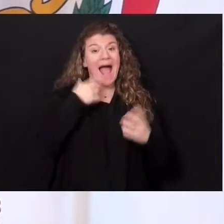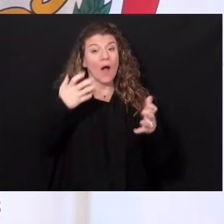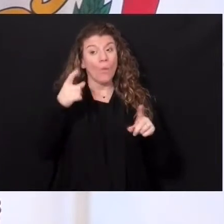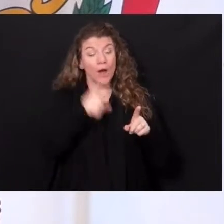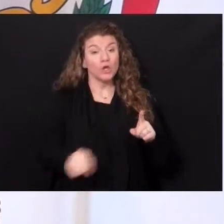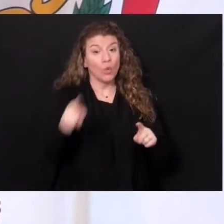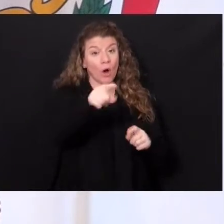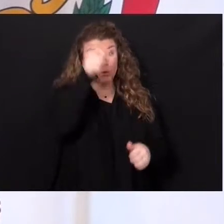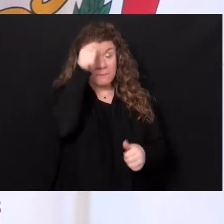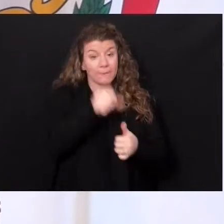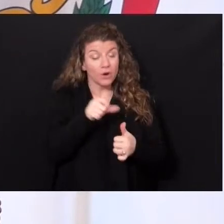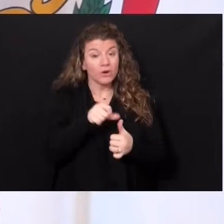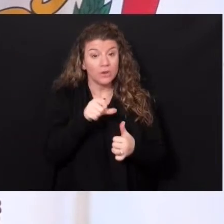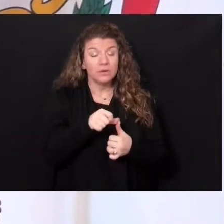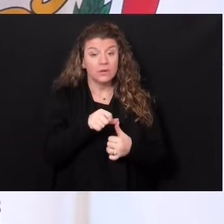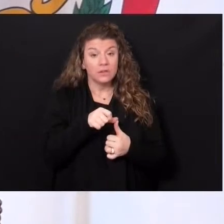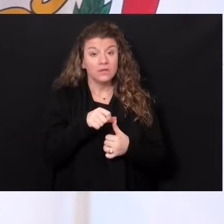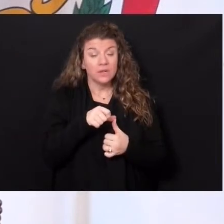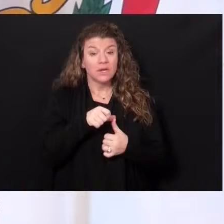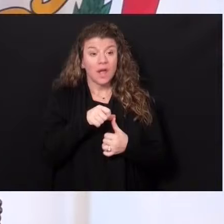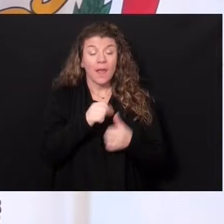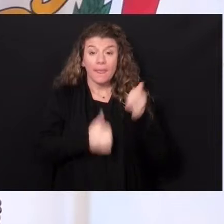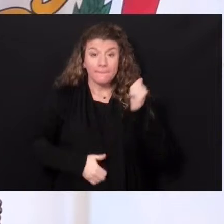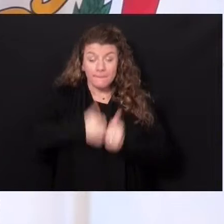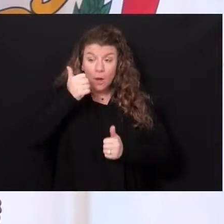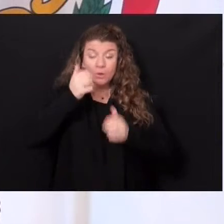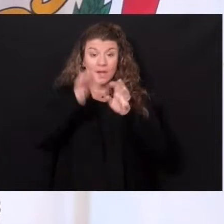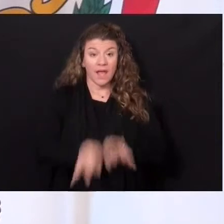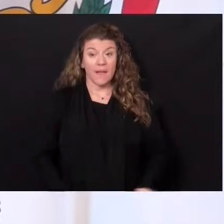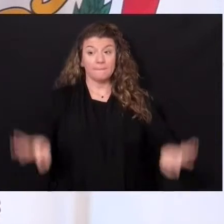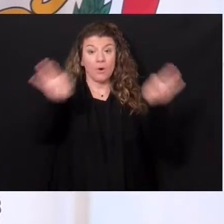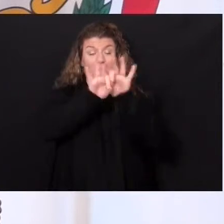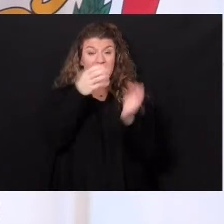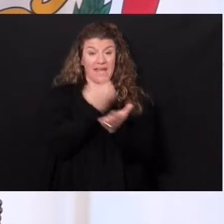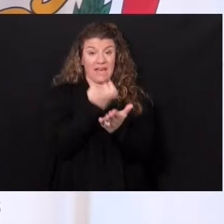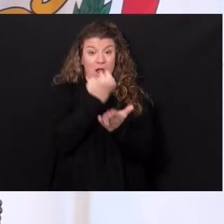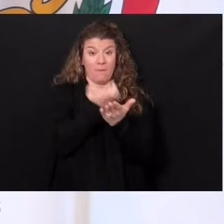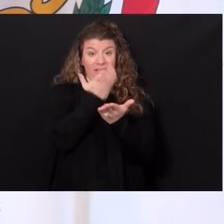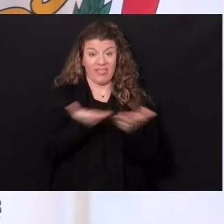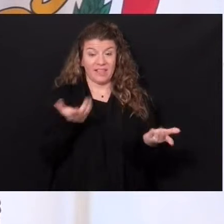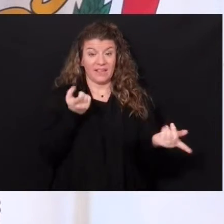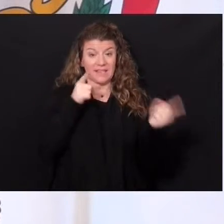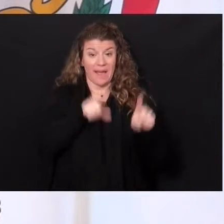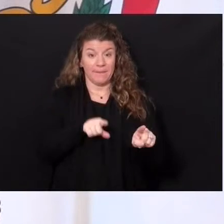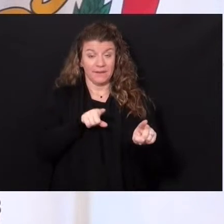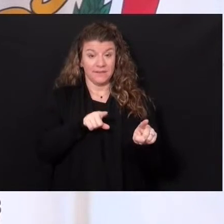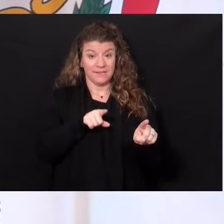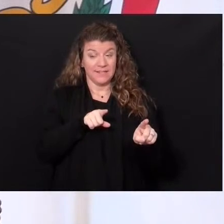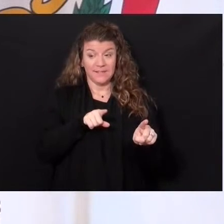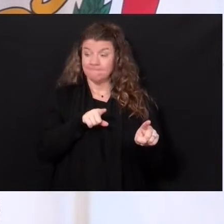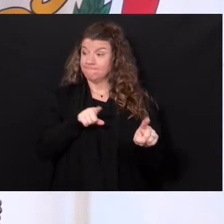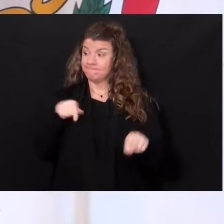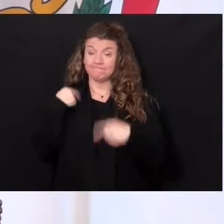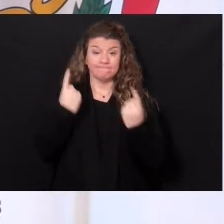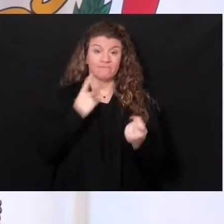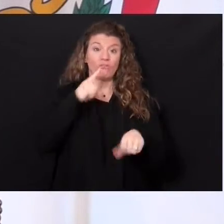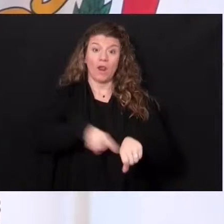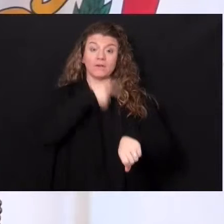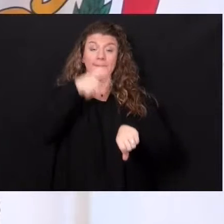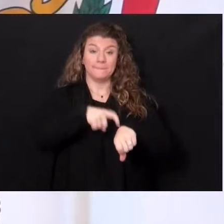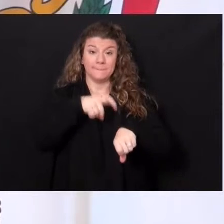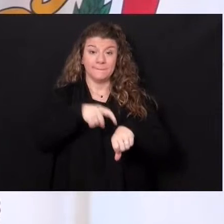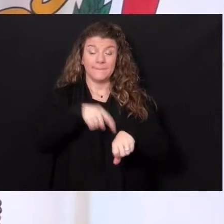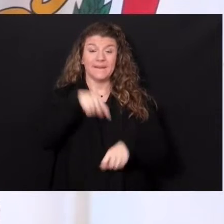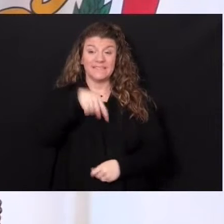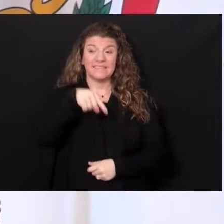everybody to remember, you know, that the most important economic thing that has come down the pike in a long, long time is